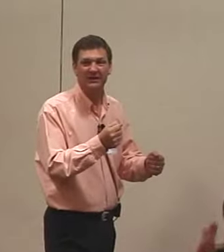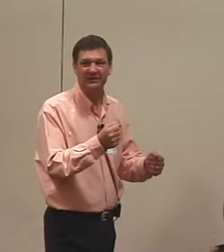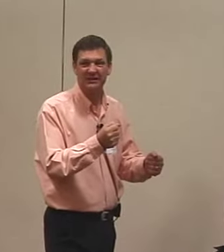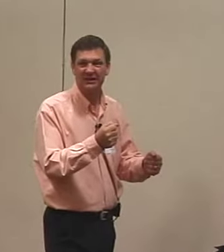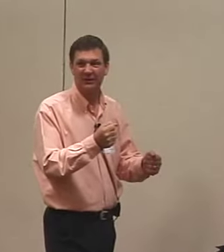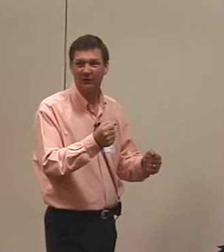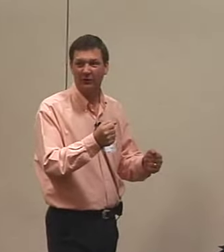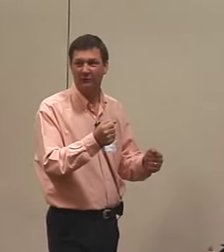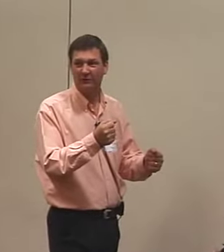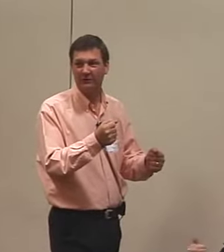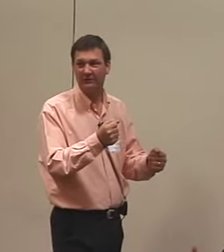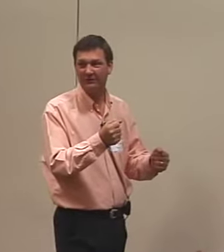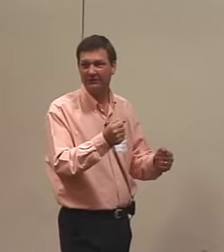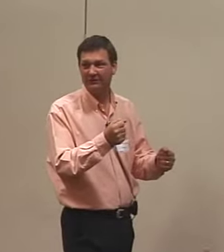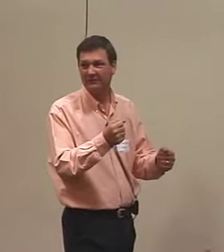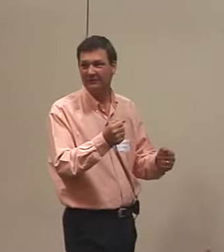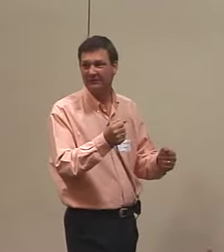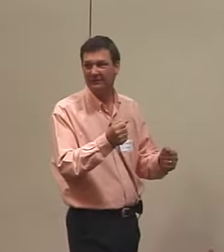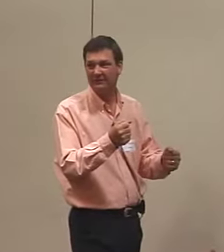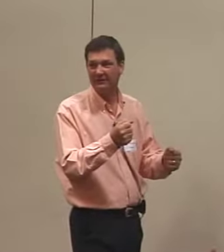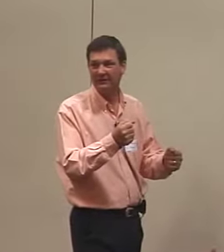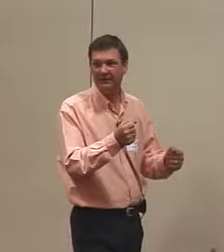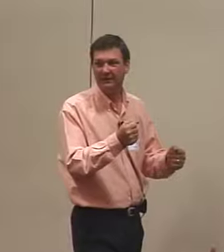What's the next thing that I run over?